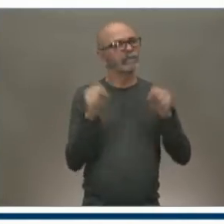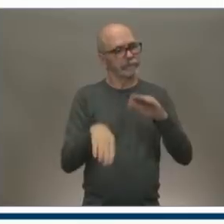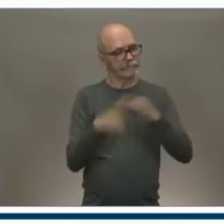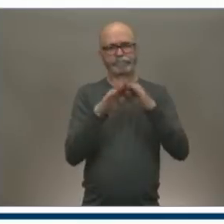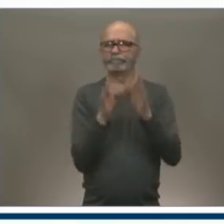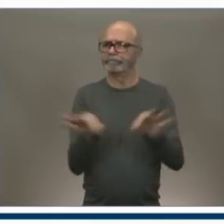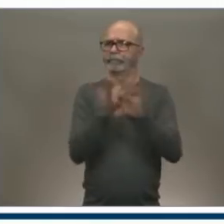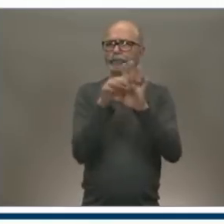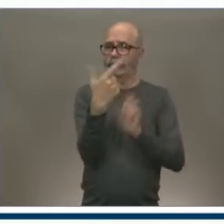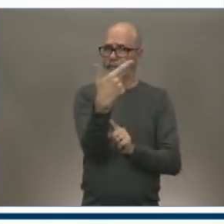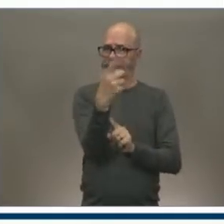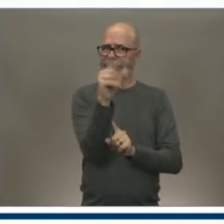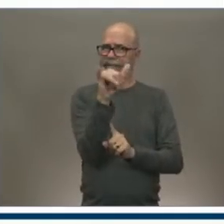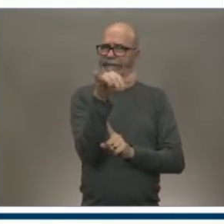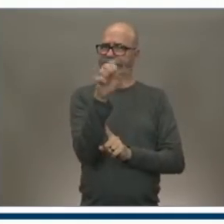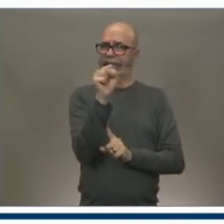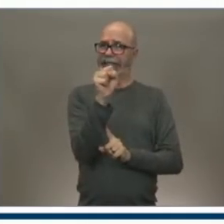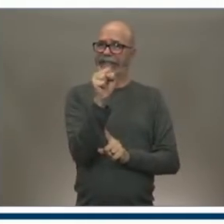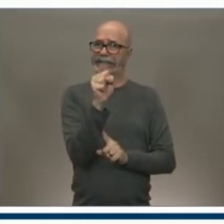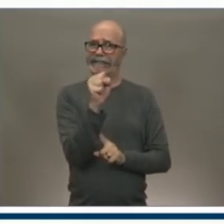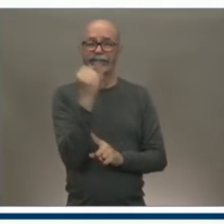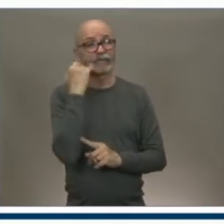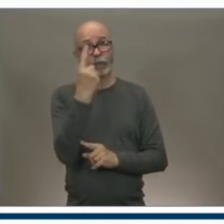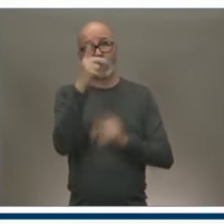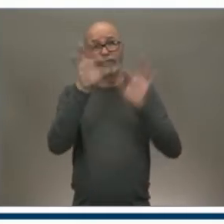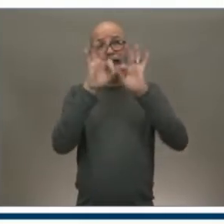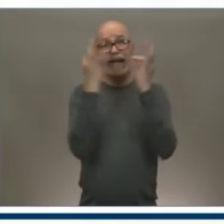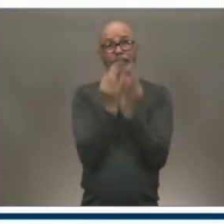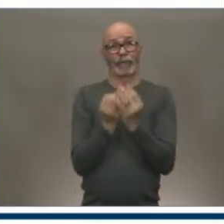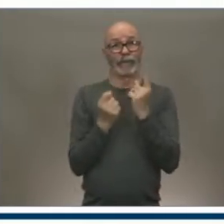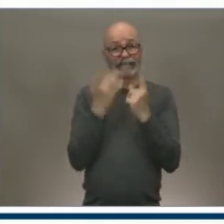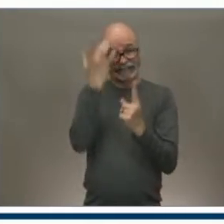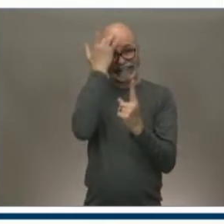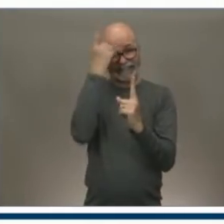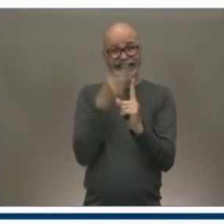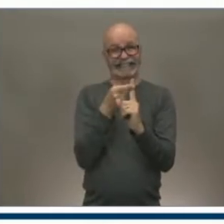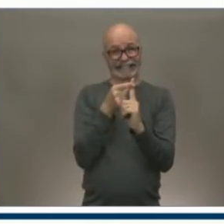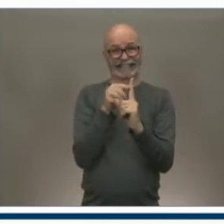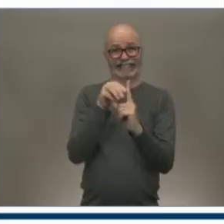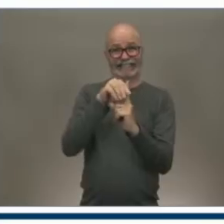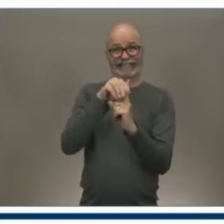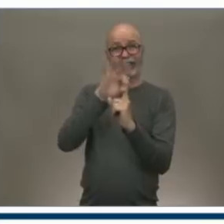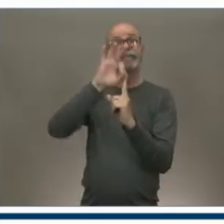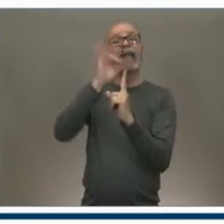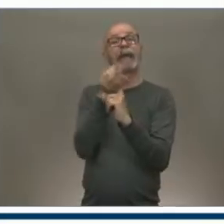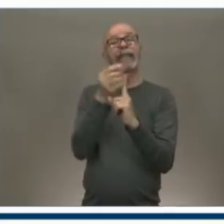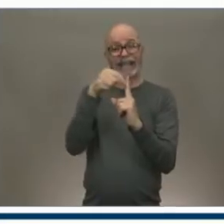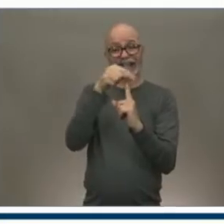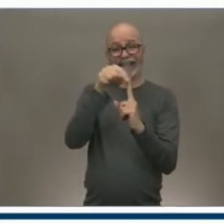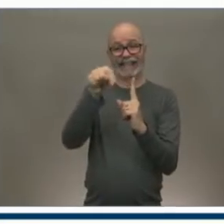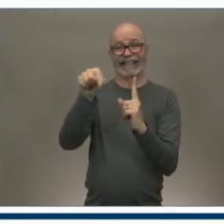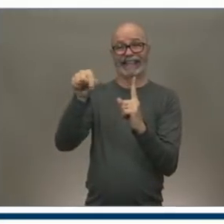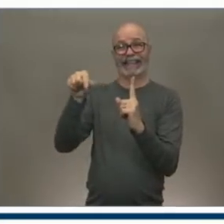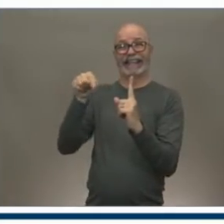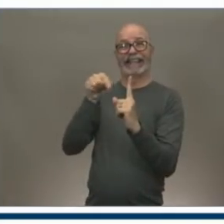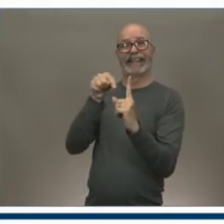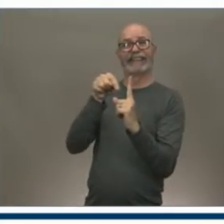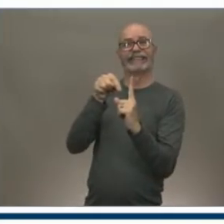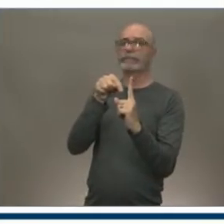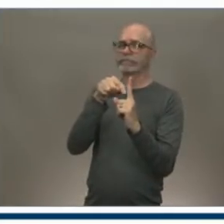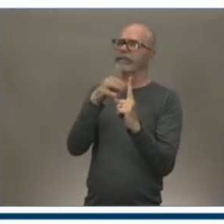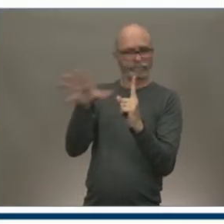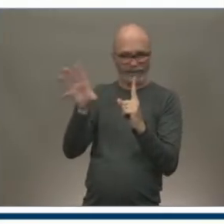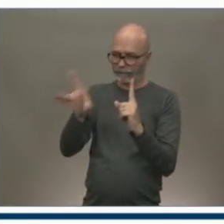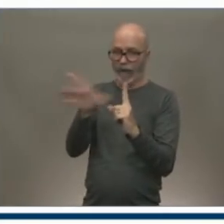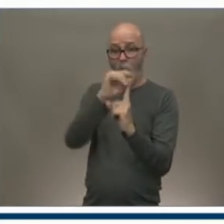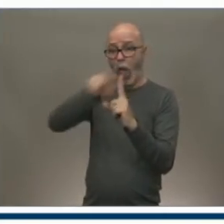there's somebody in a household who's the first case, those other household members, they now have to quarantine because the first person